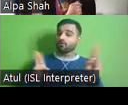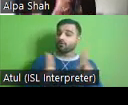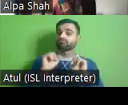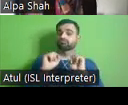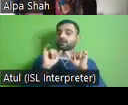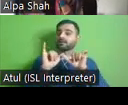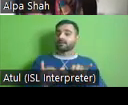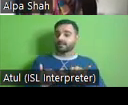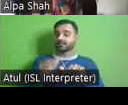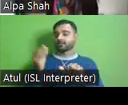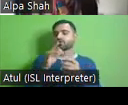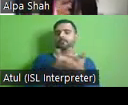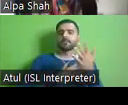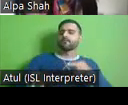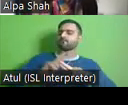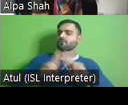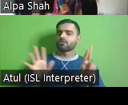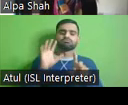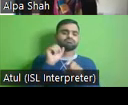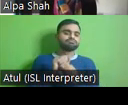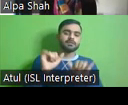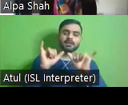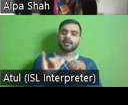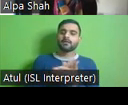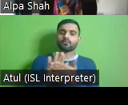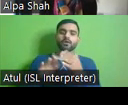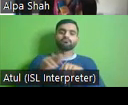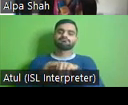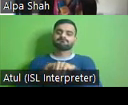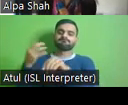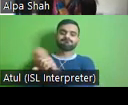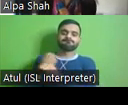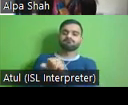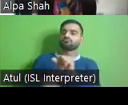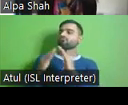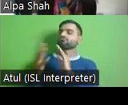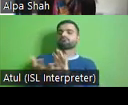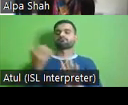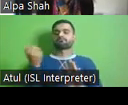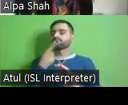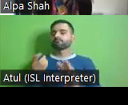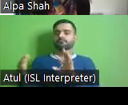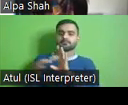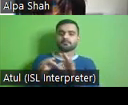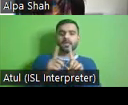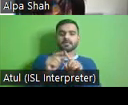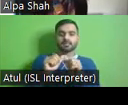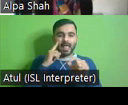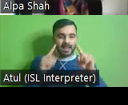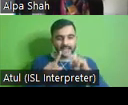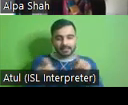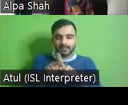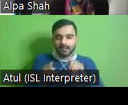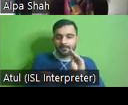land, subsumed completely as landless laborers under feudal landlords, very much like Dalits in